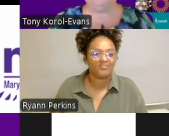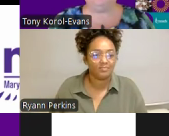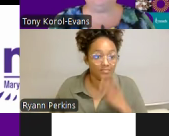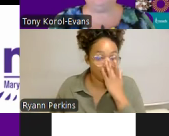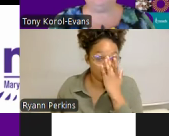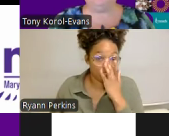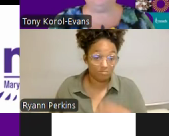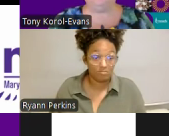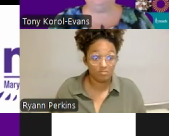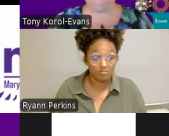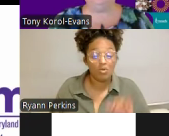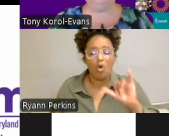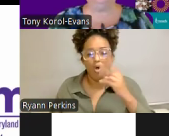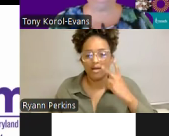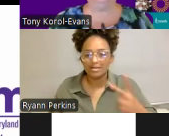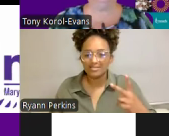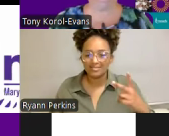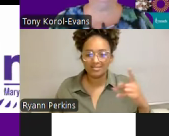Carly's question?